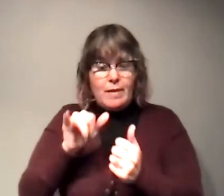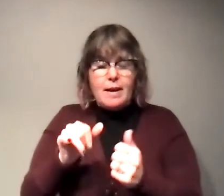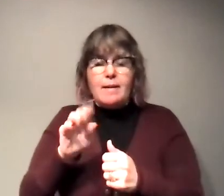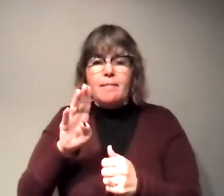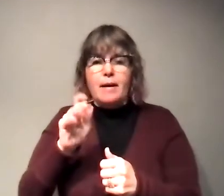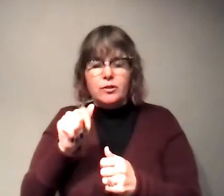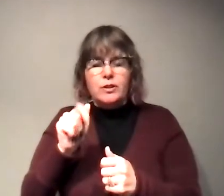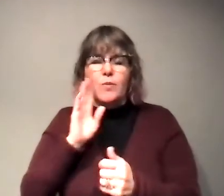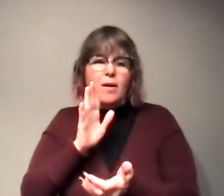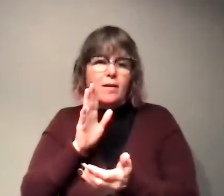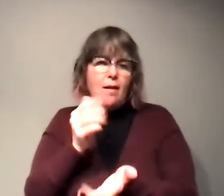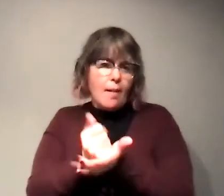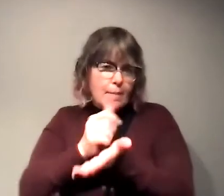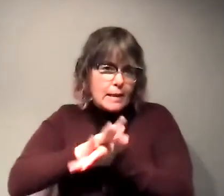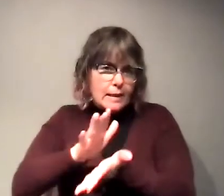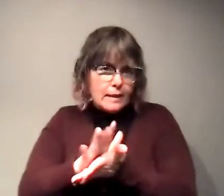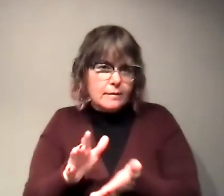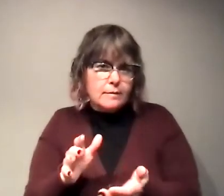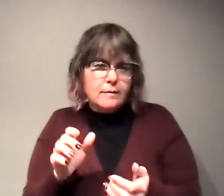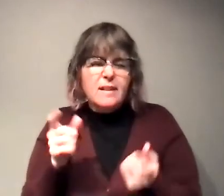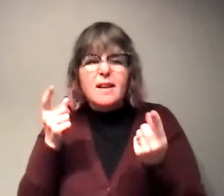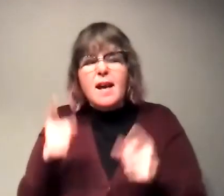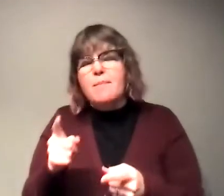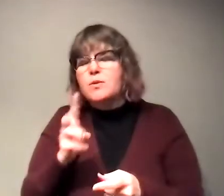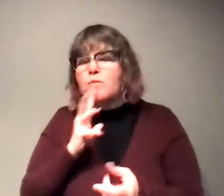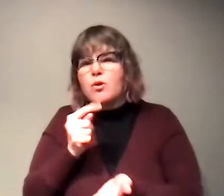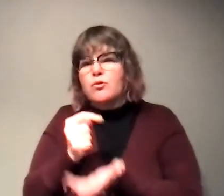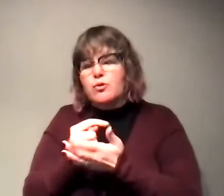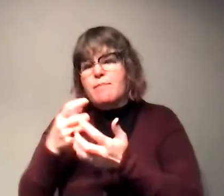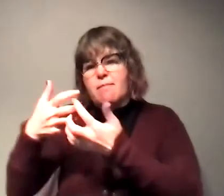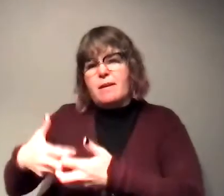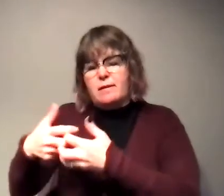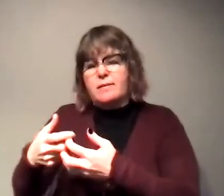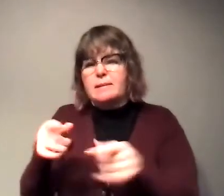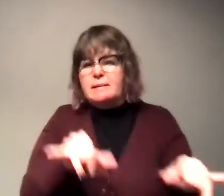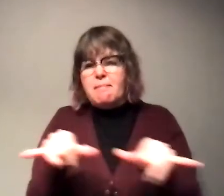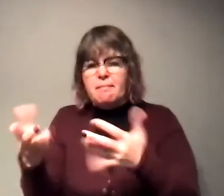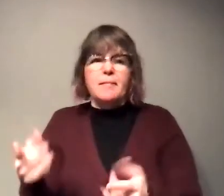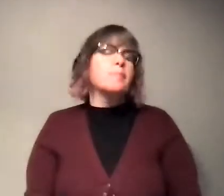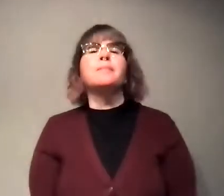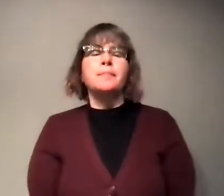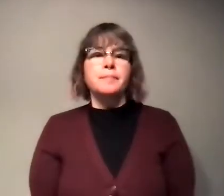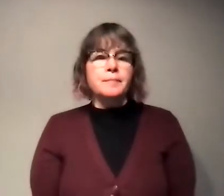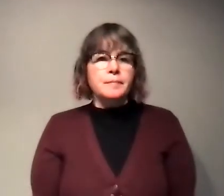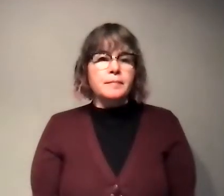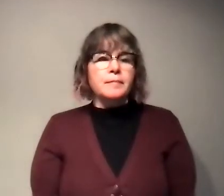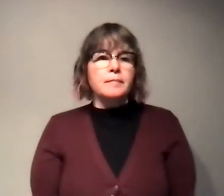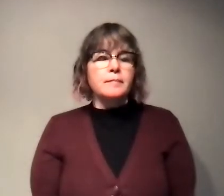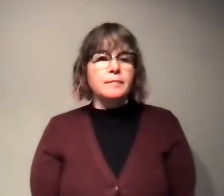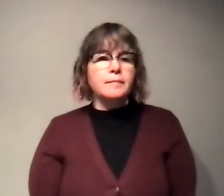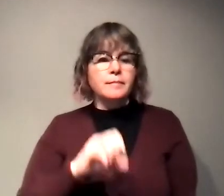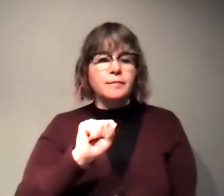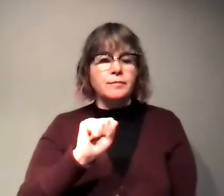to clean the water. And that's really what happens in water treatment plants too. Very cool. This is from Shanarat.